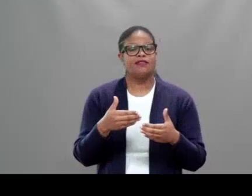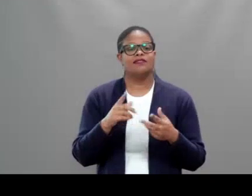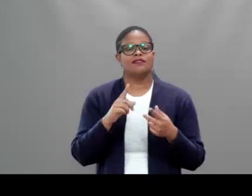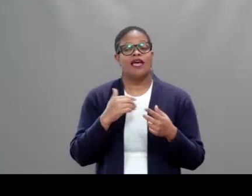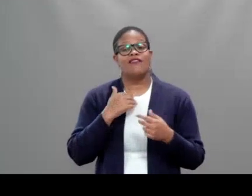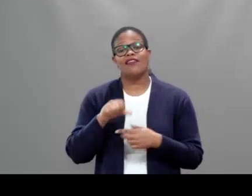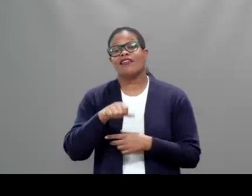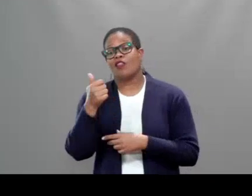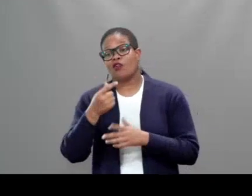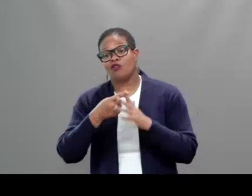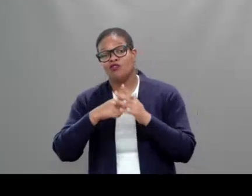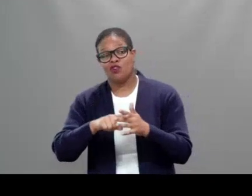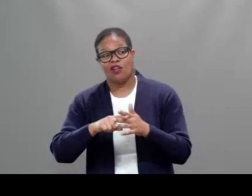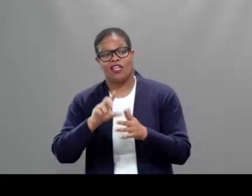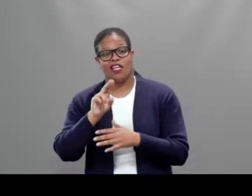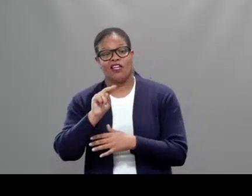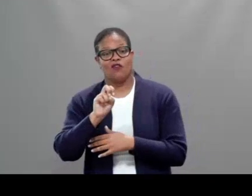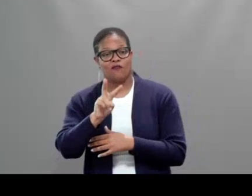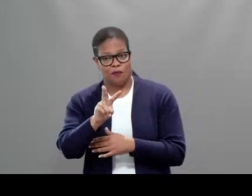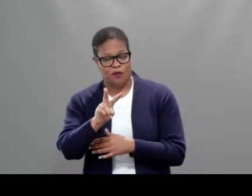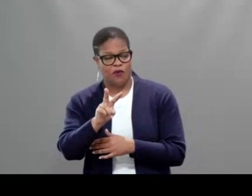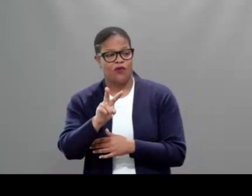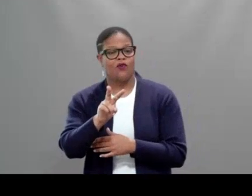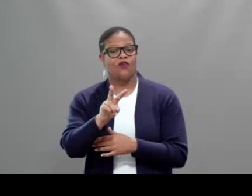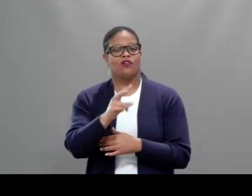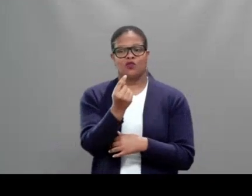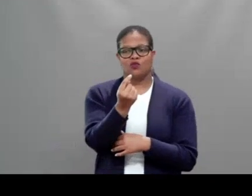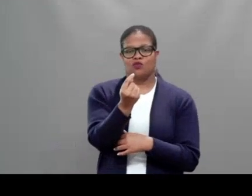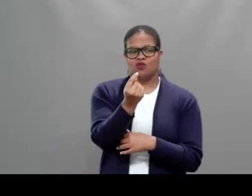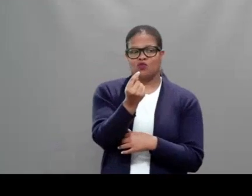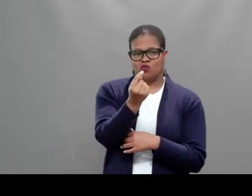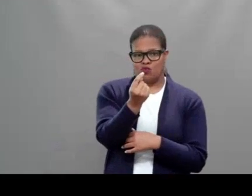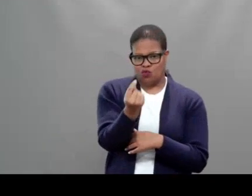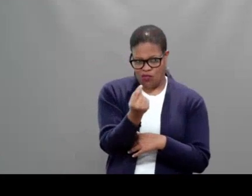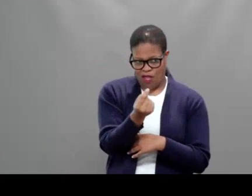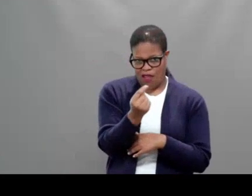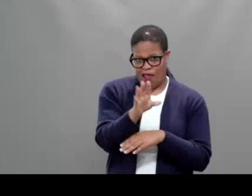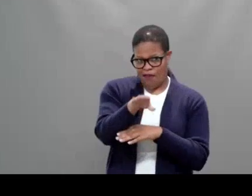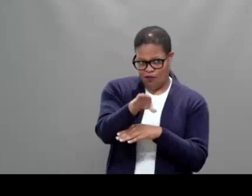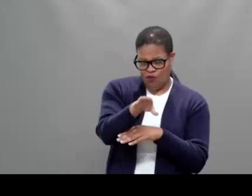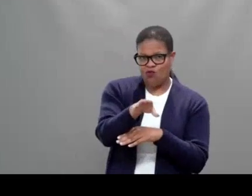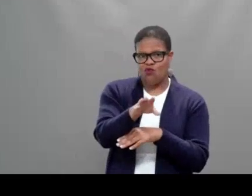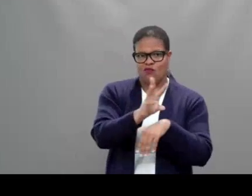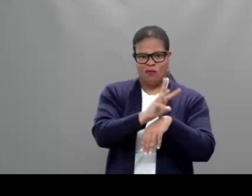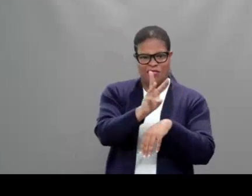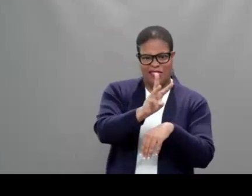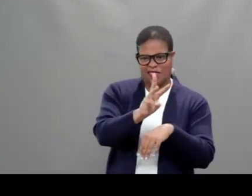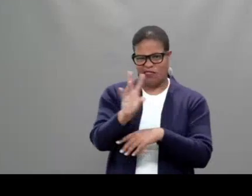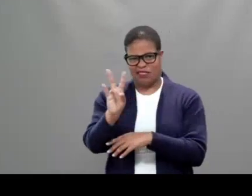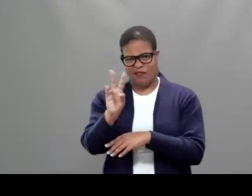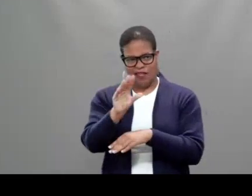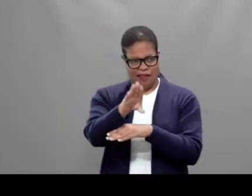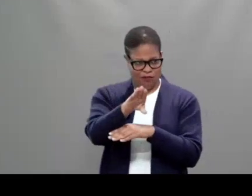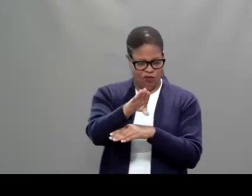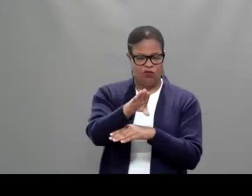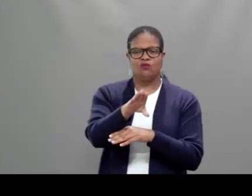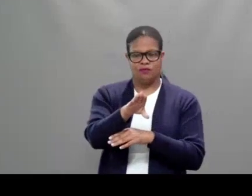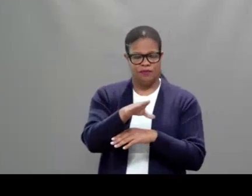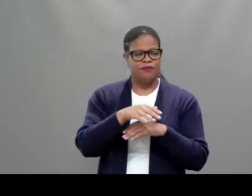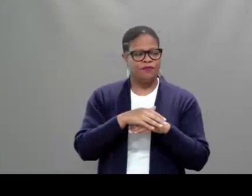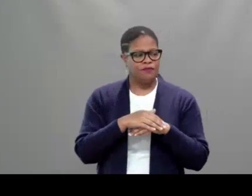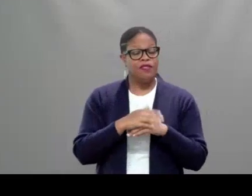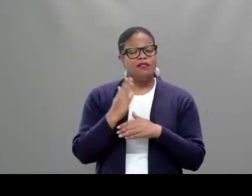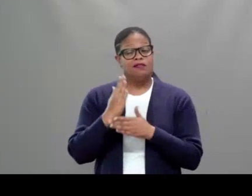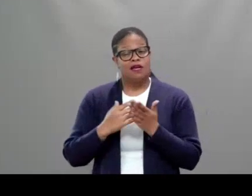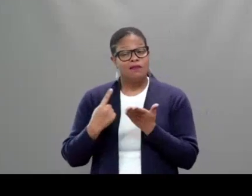one starting in November, and that will run on Tuesday afternoons from 6 to 7. There's been